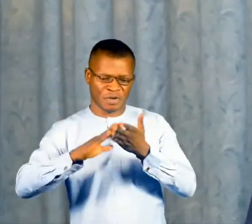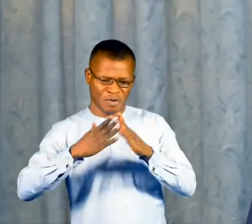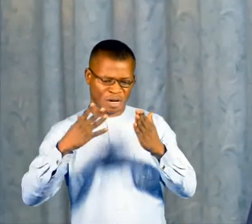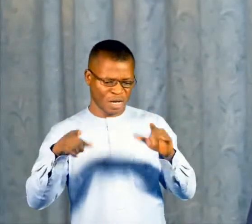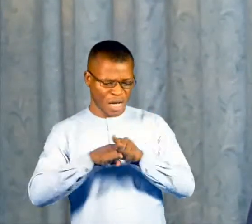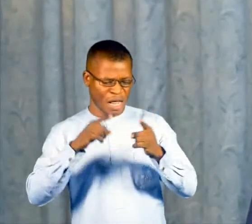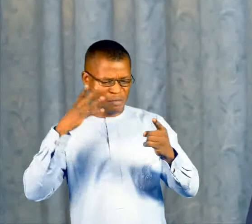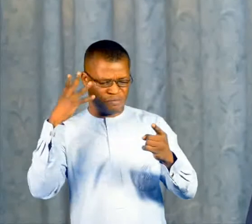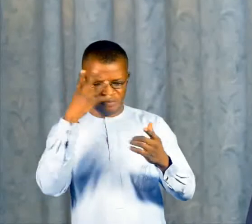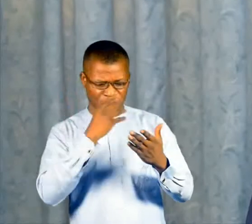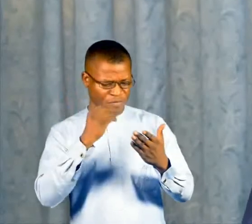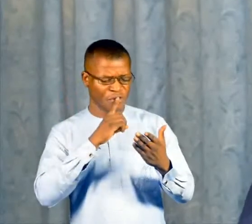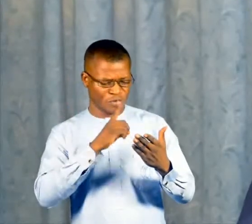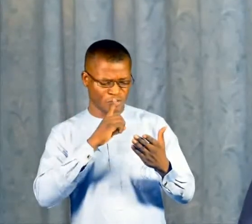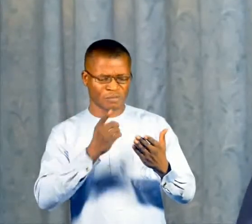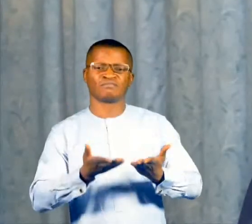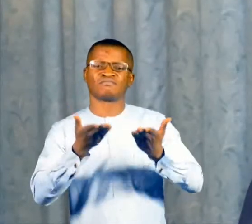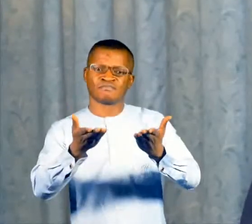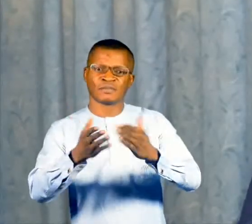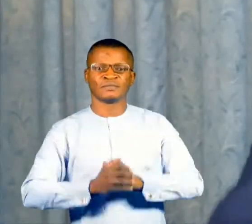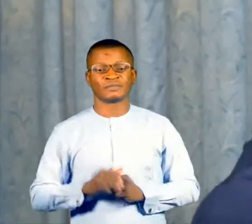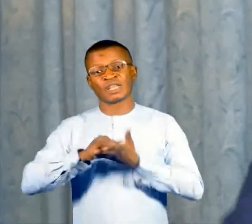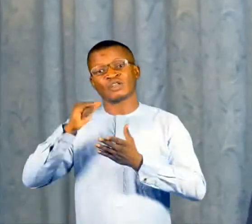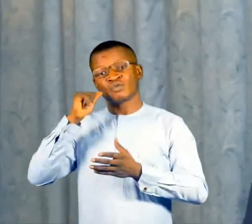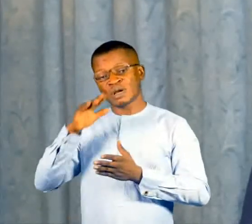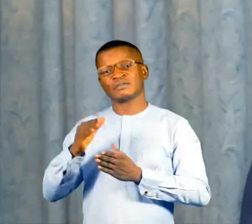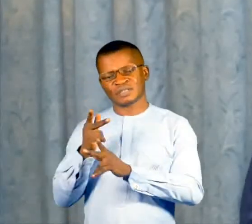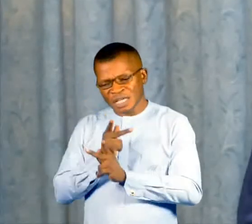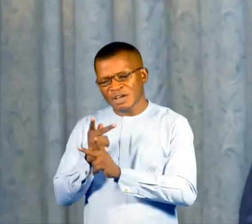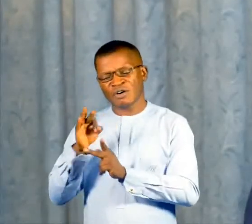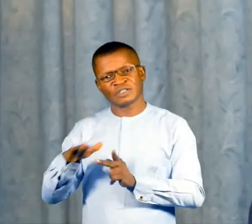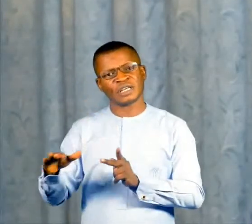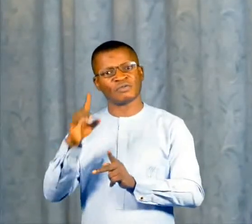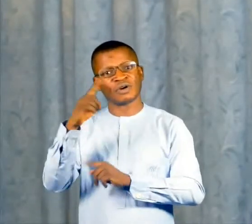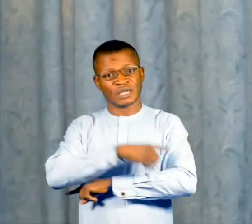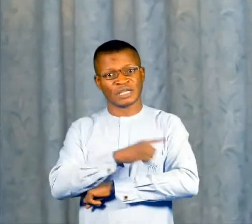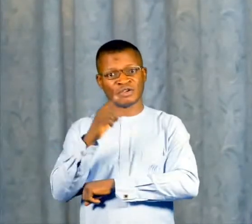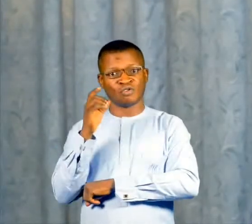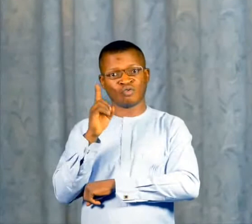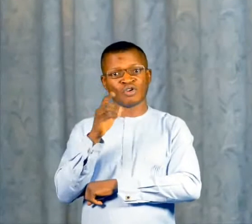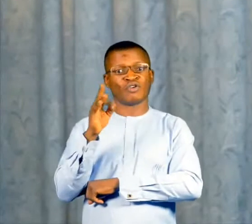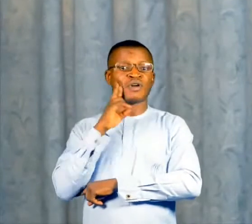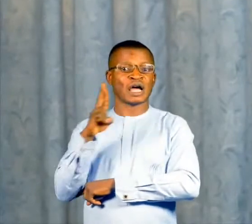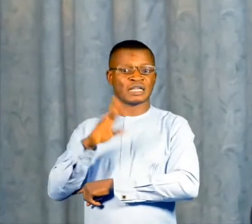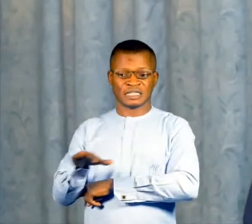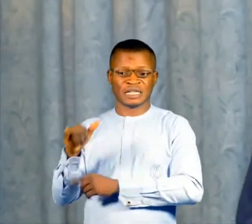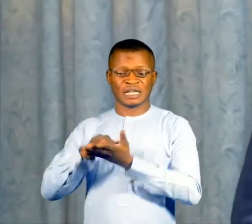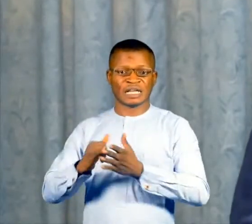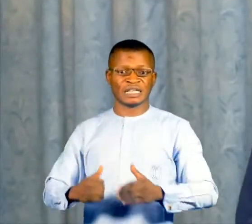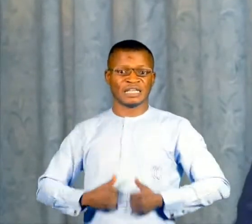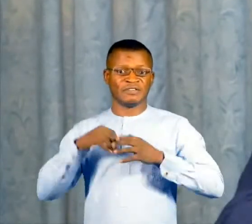looking beautifully genuine. And the woman started to take care of these children. One day, one of her